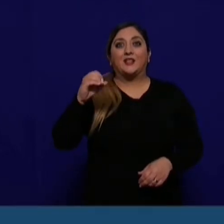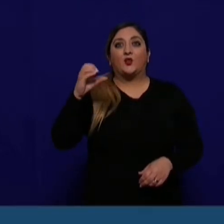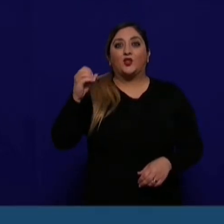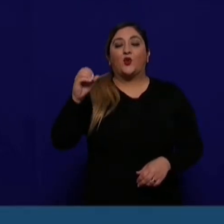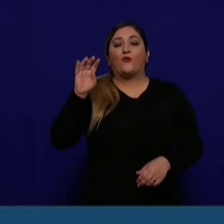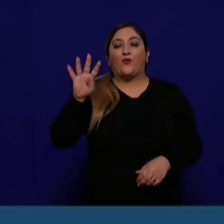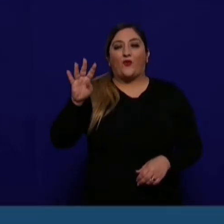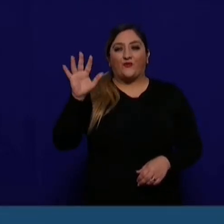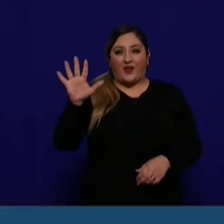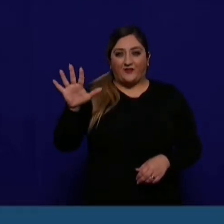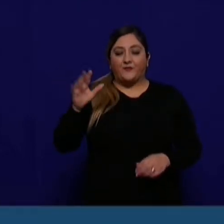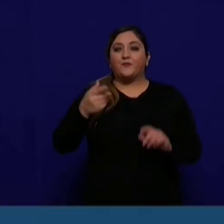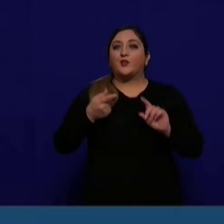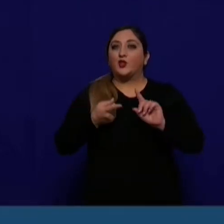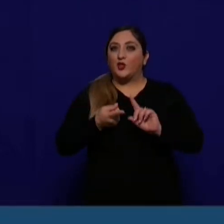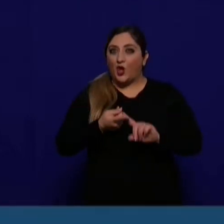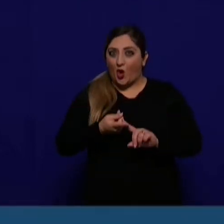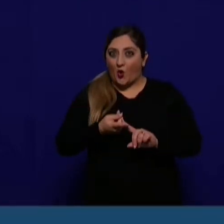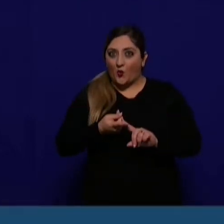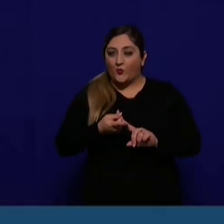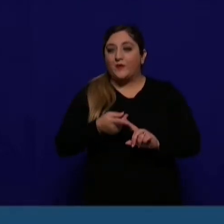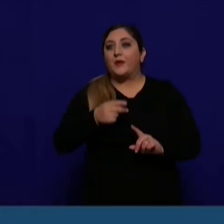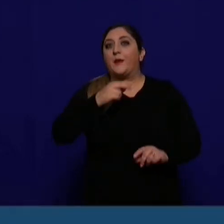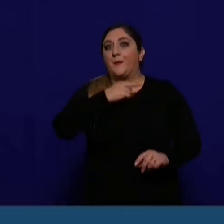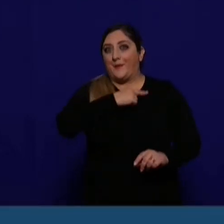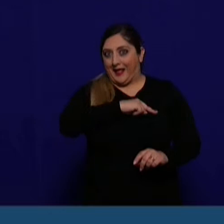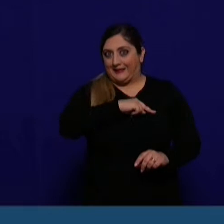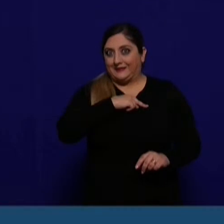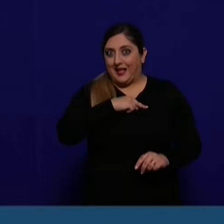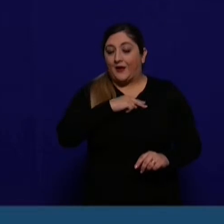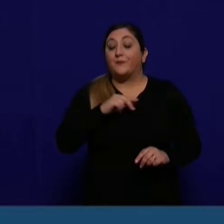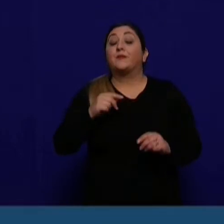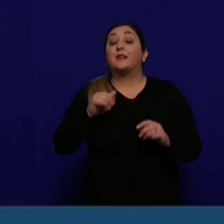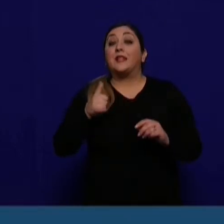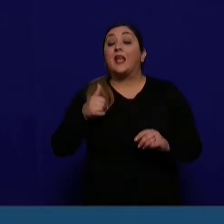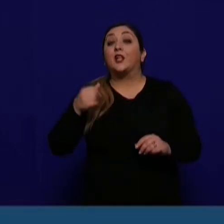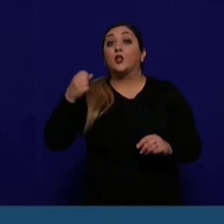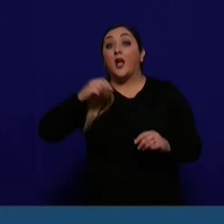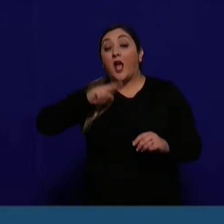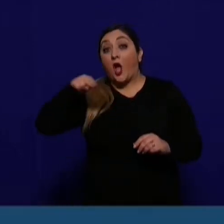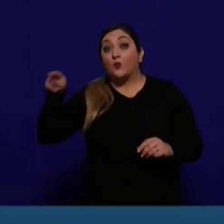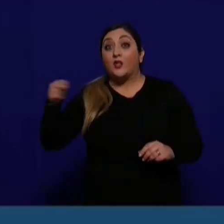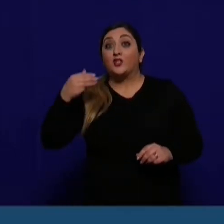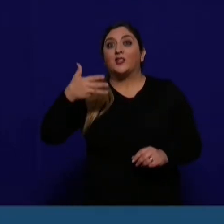99180045 jew inkellek inti ħad titlaqqam għawdex tibat SMS fuq